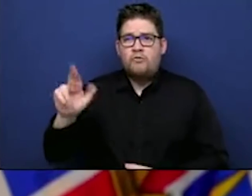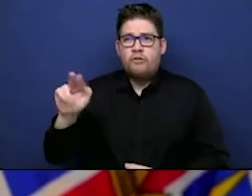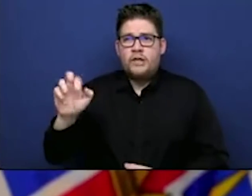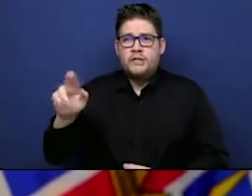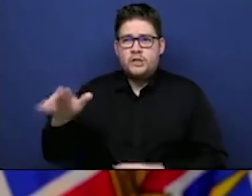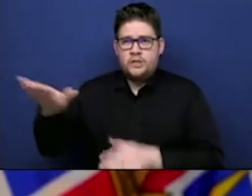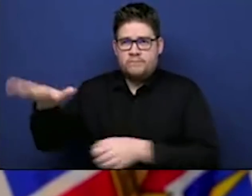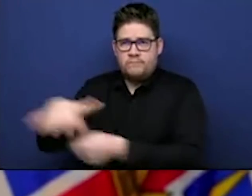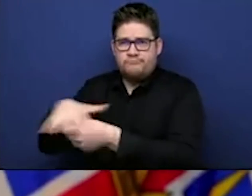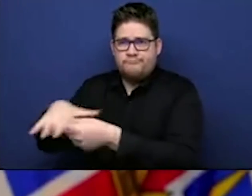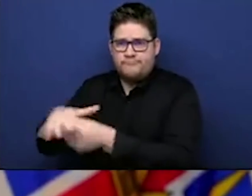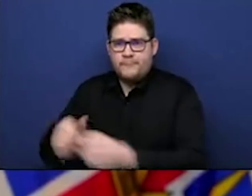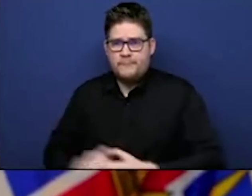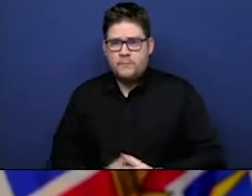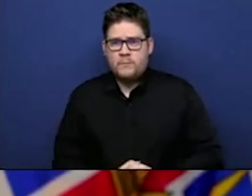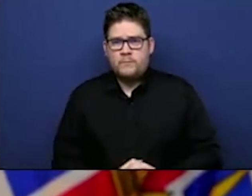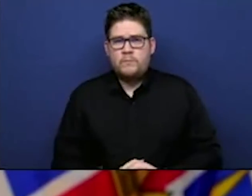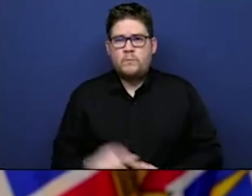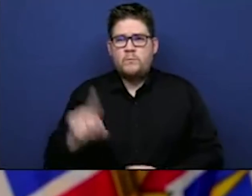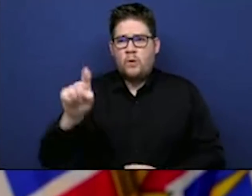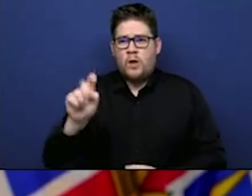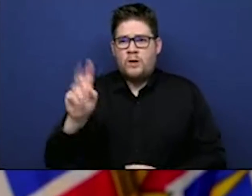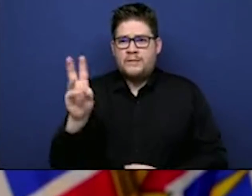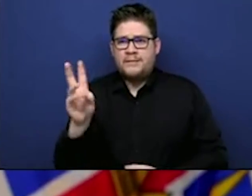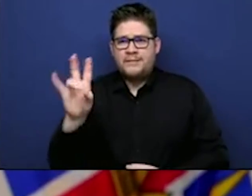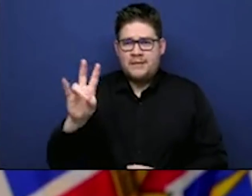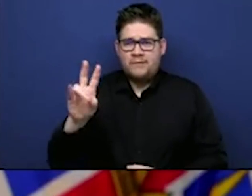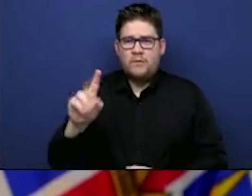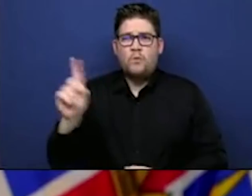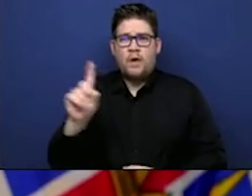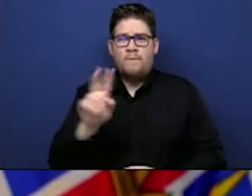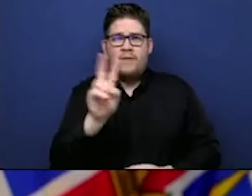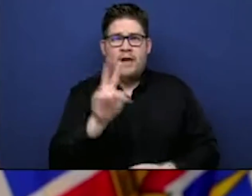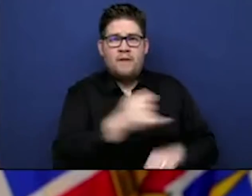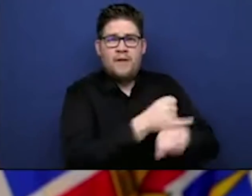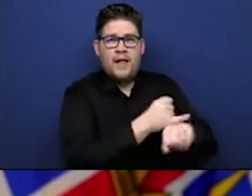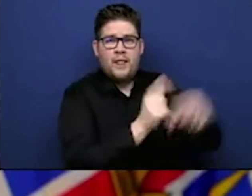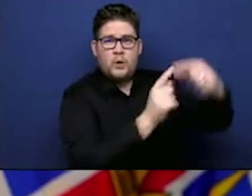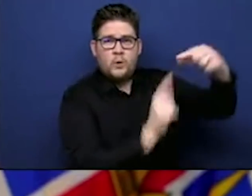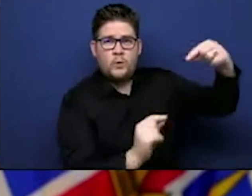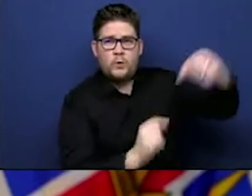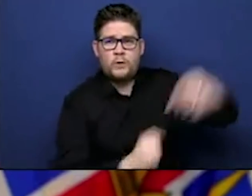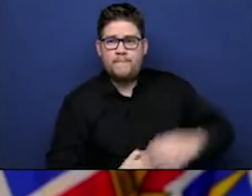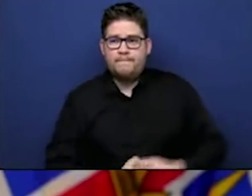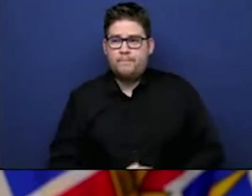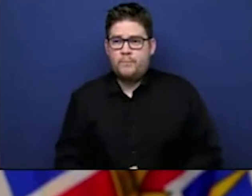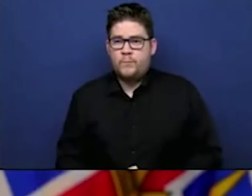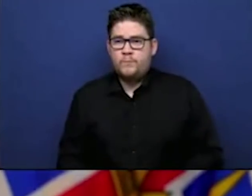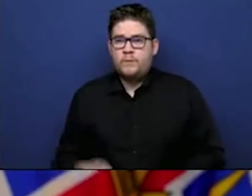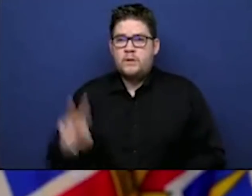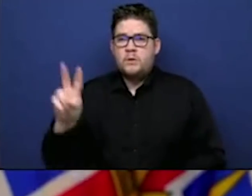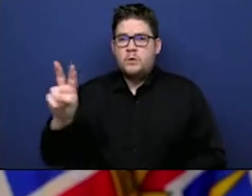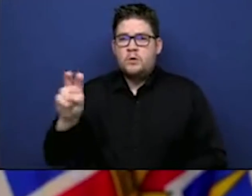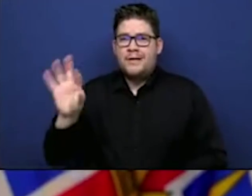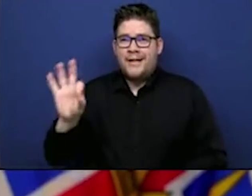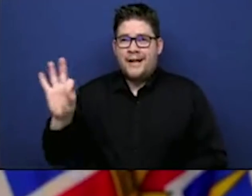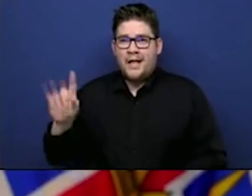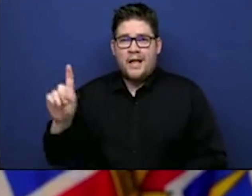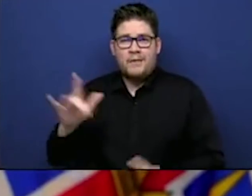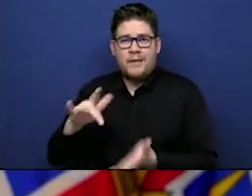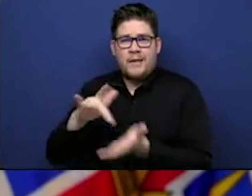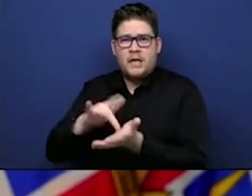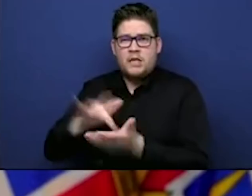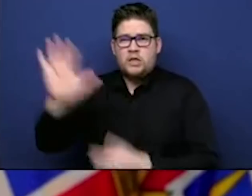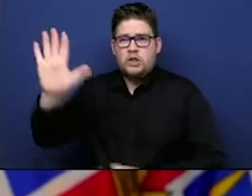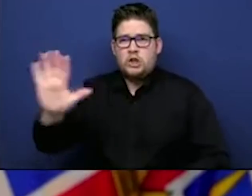Region, 299 people live in the Interior Health Region, and 125 people live in the Northern